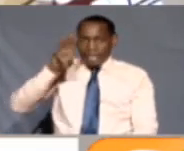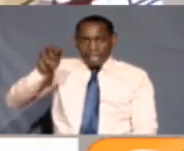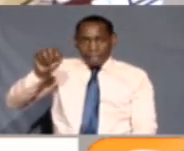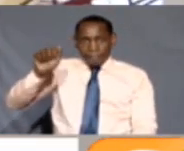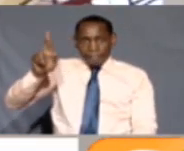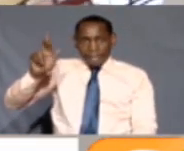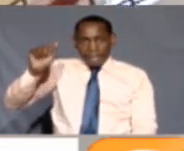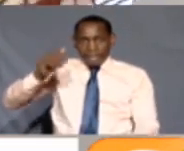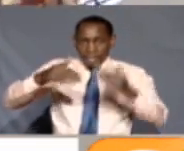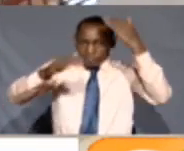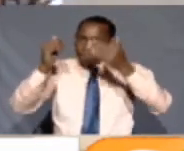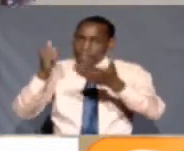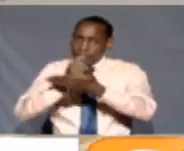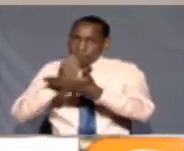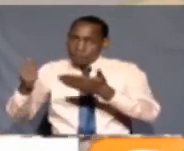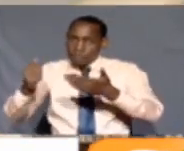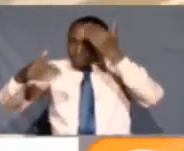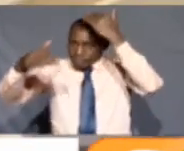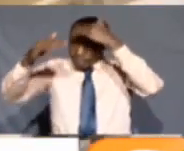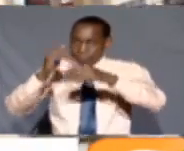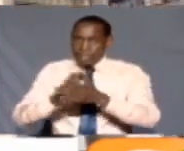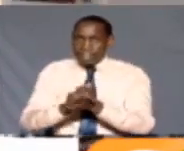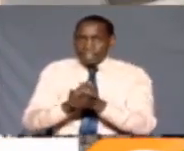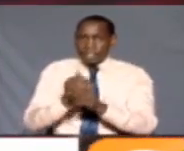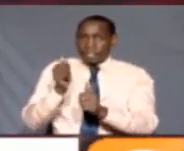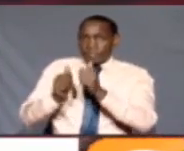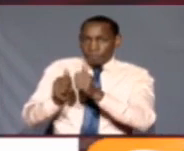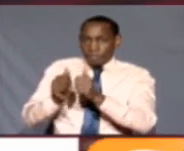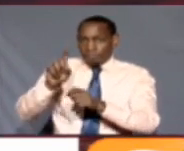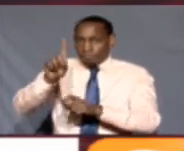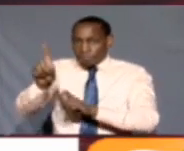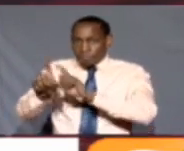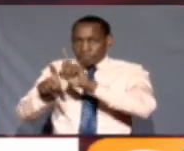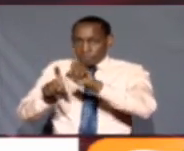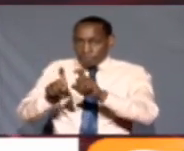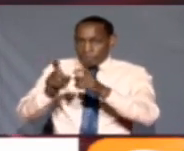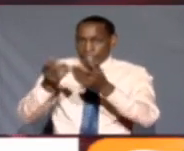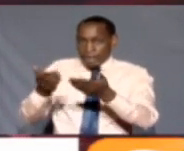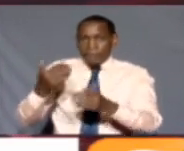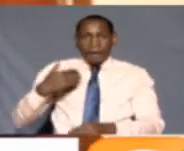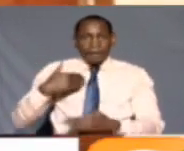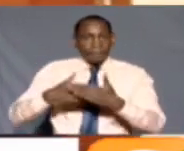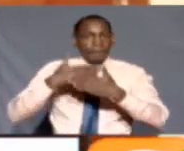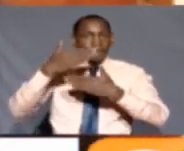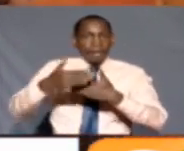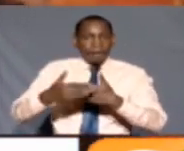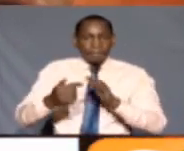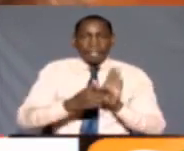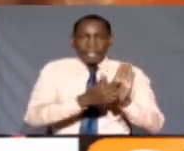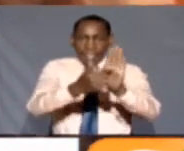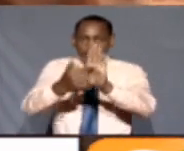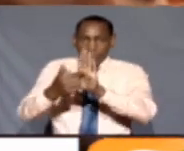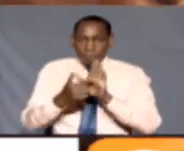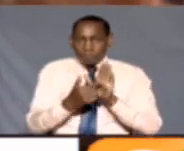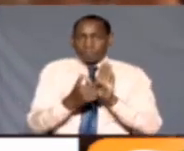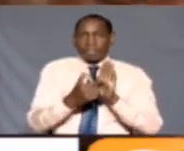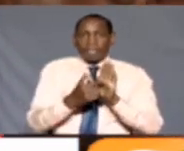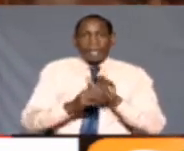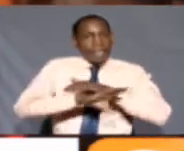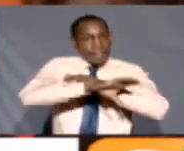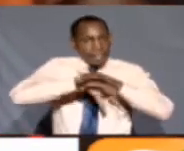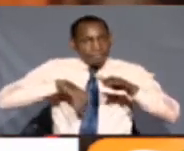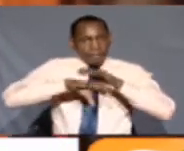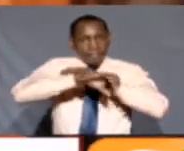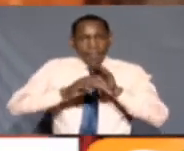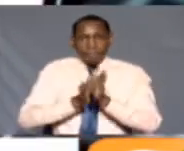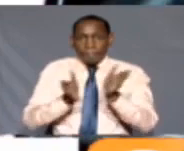University to audit the institution whose credibility is now on its knees following revelations of glaring theft